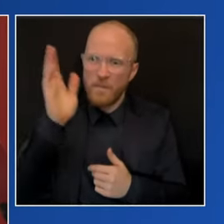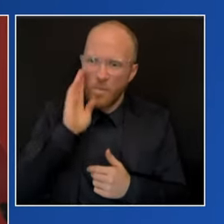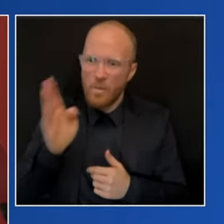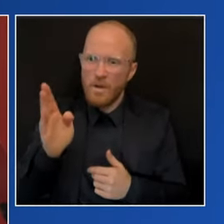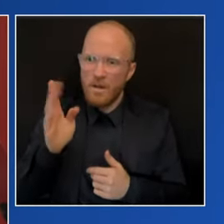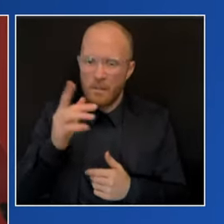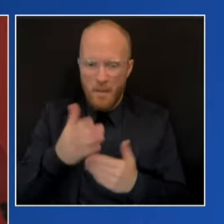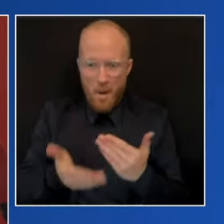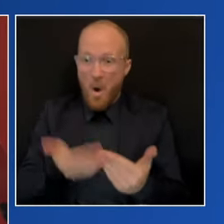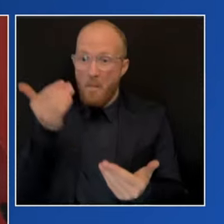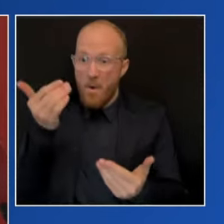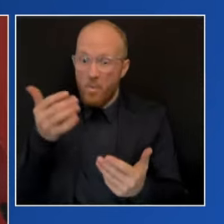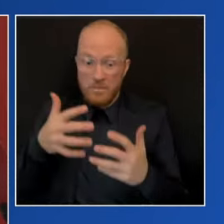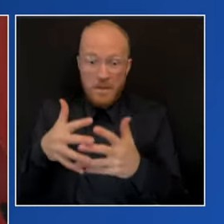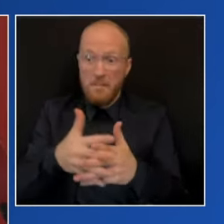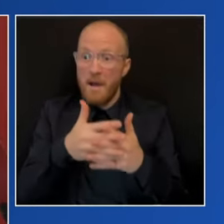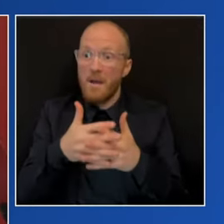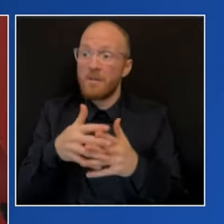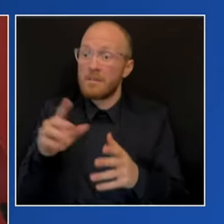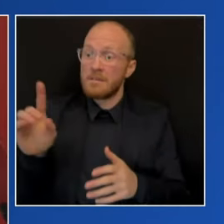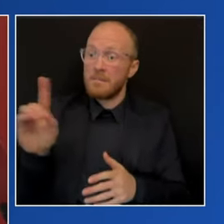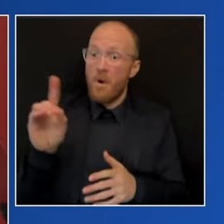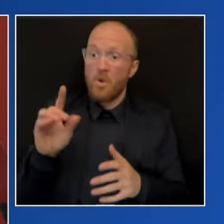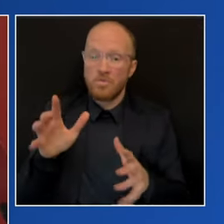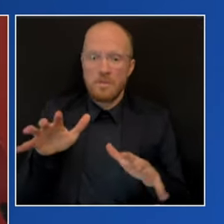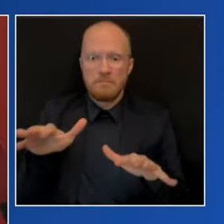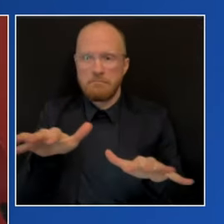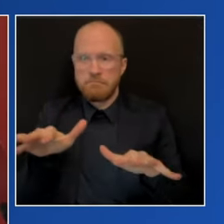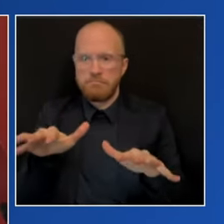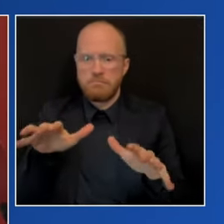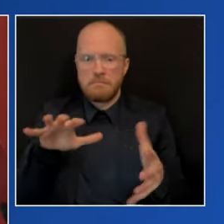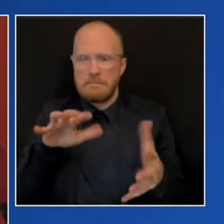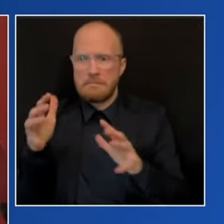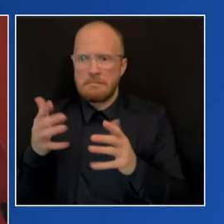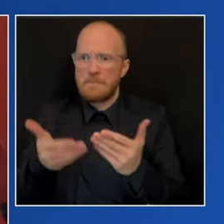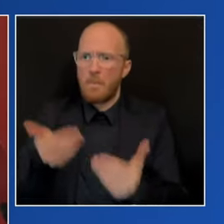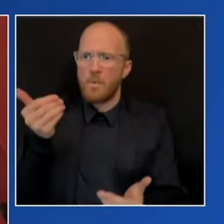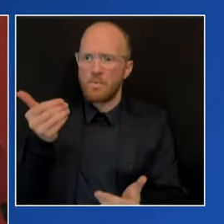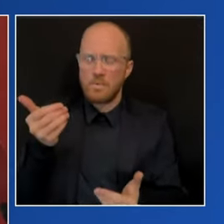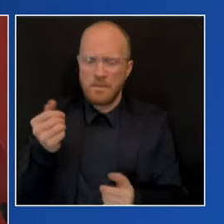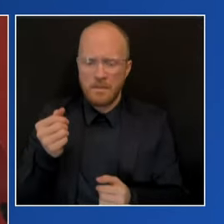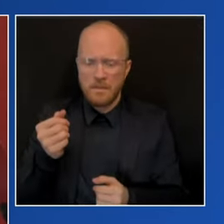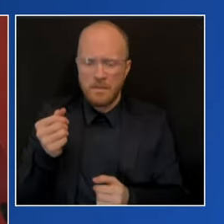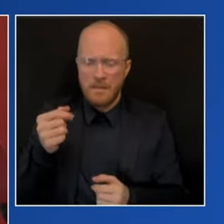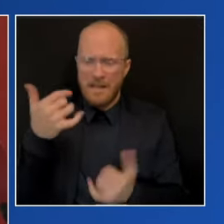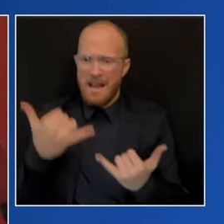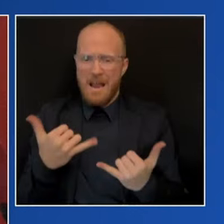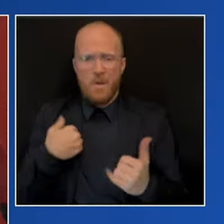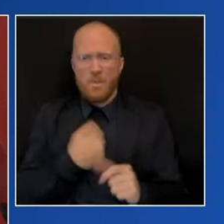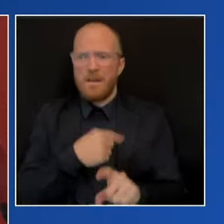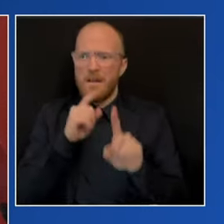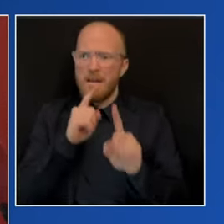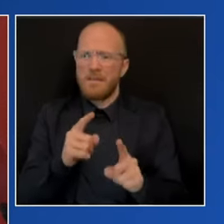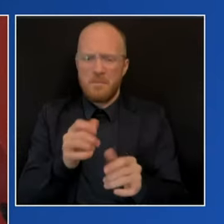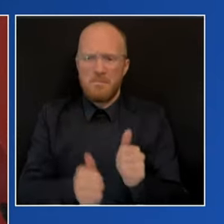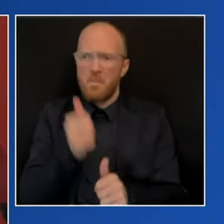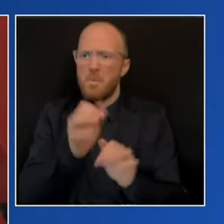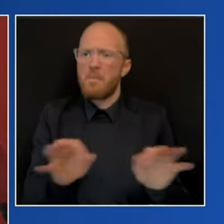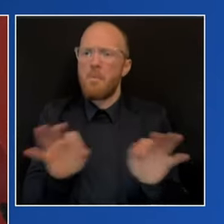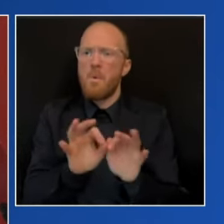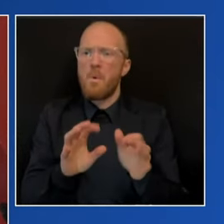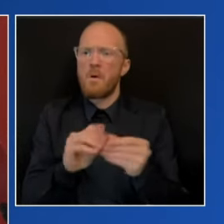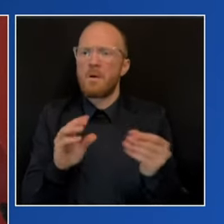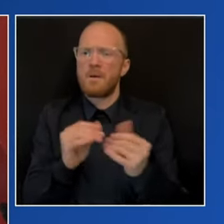America, lost it all. Today, we're here to answer the most important of questions. Is